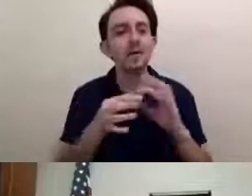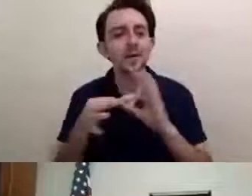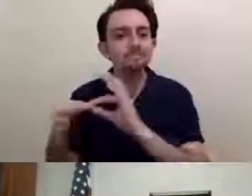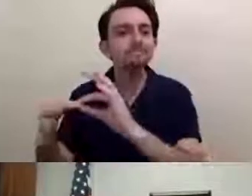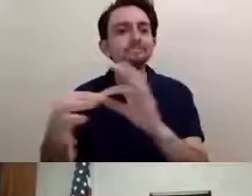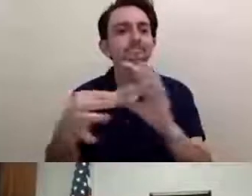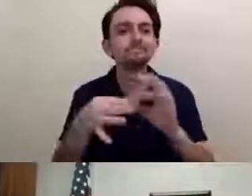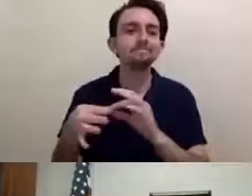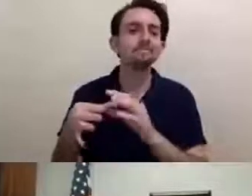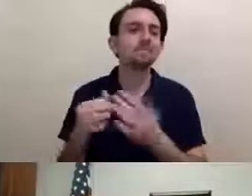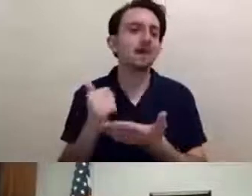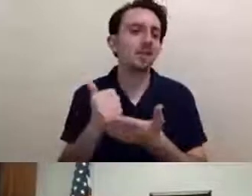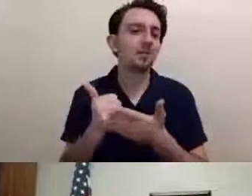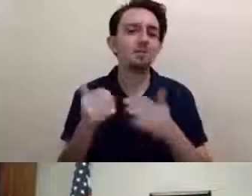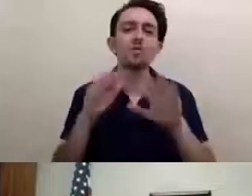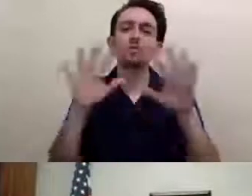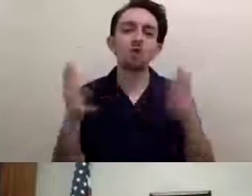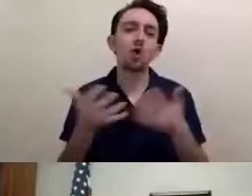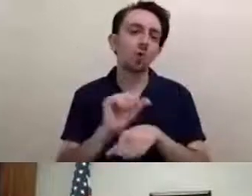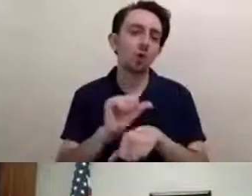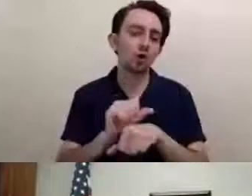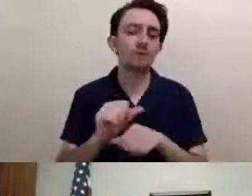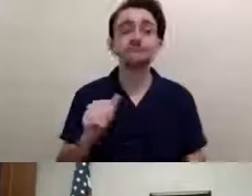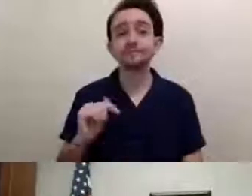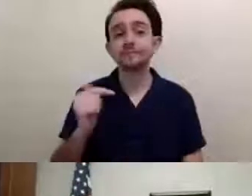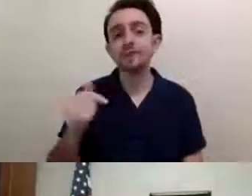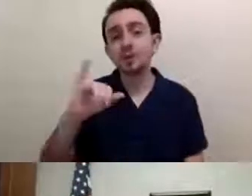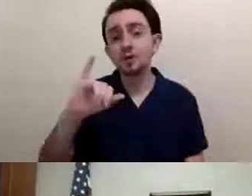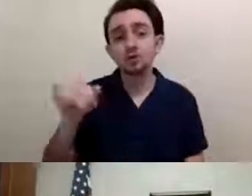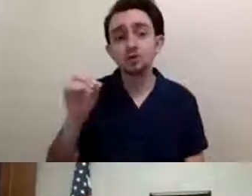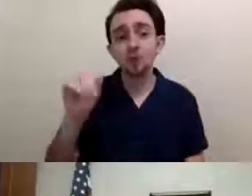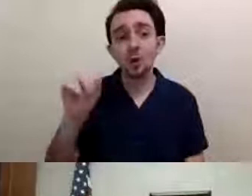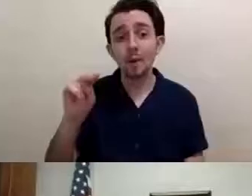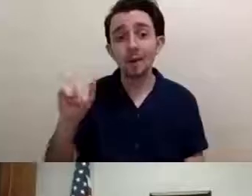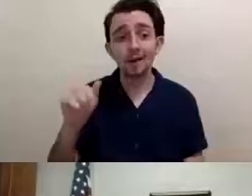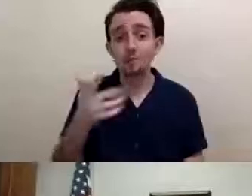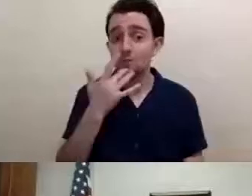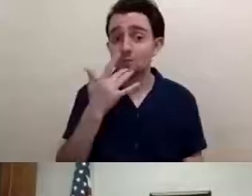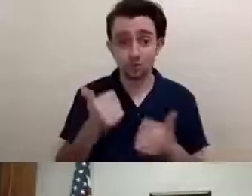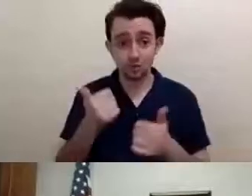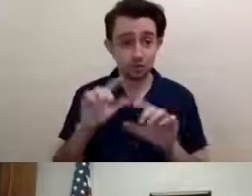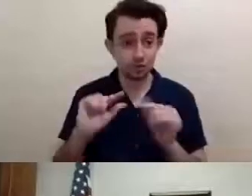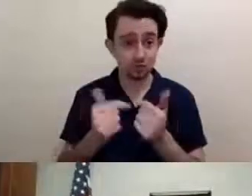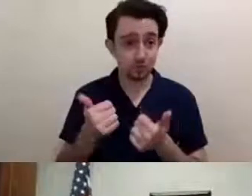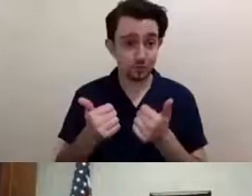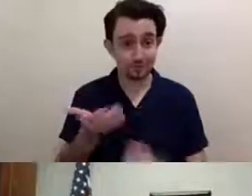Okay, Joanna, where do you think you would like to be?